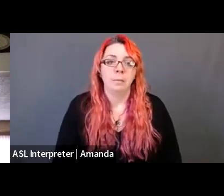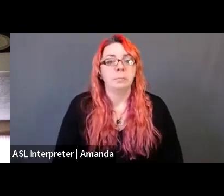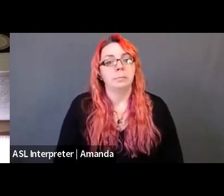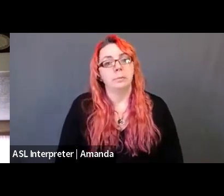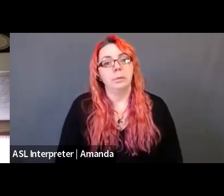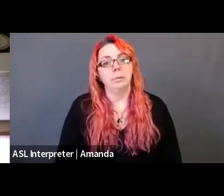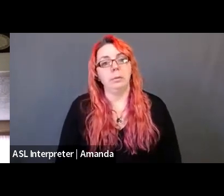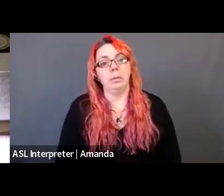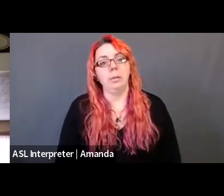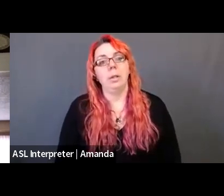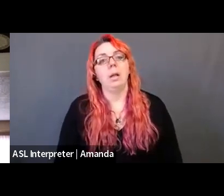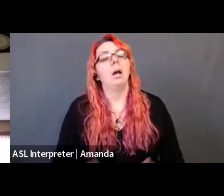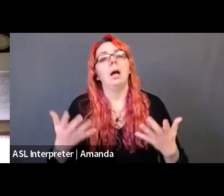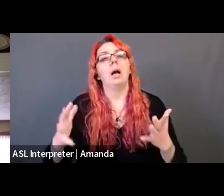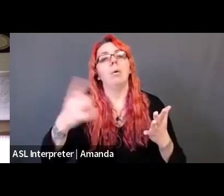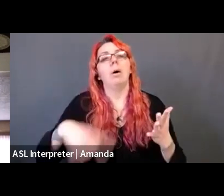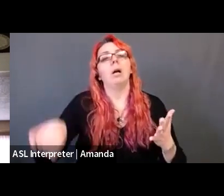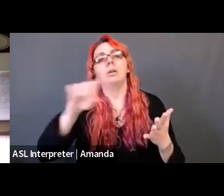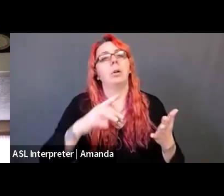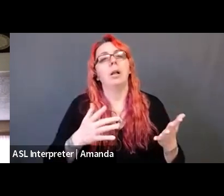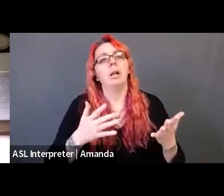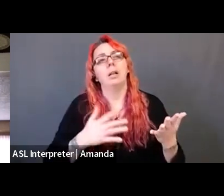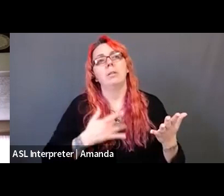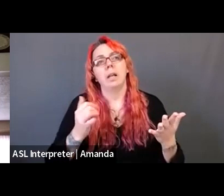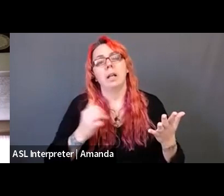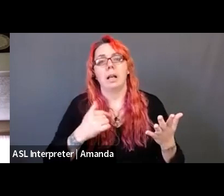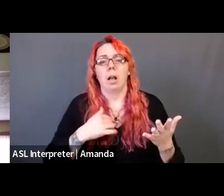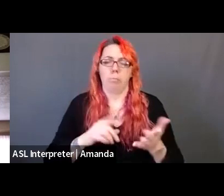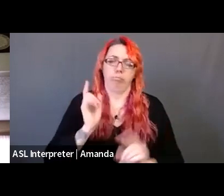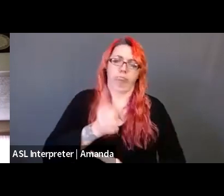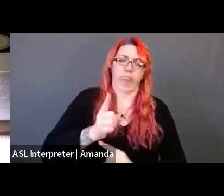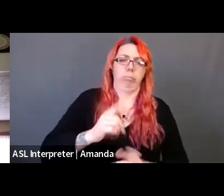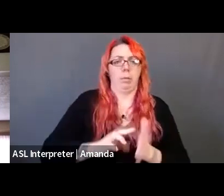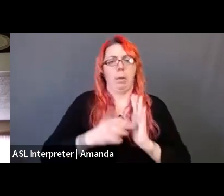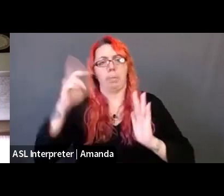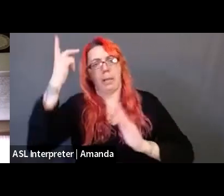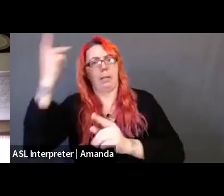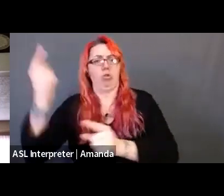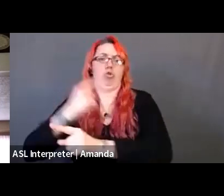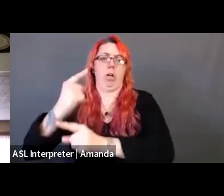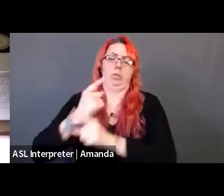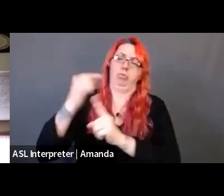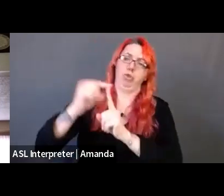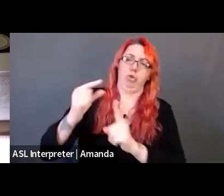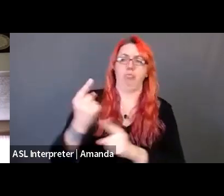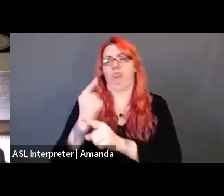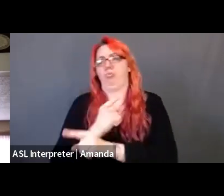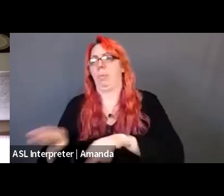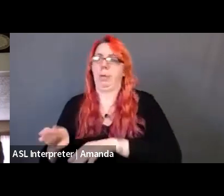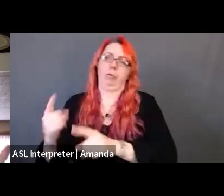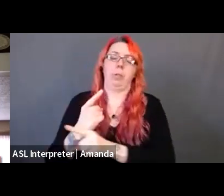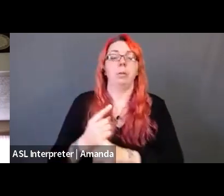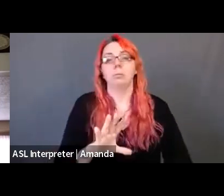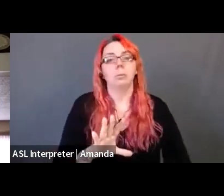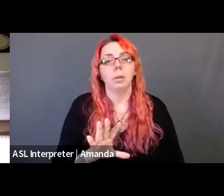we hear the term political correctness, wokeism. No, it's about tackling this with as somebody said earlier, the resources and tools that we can identify as